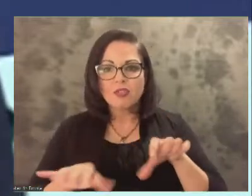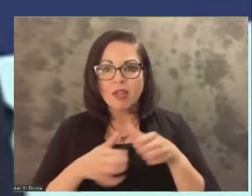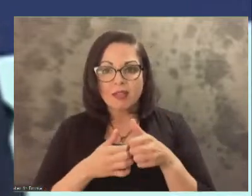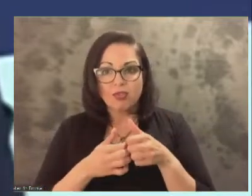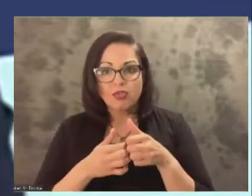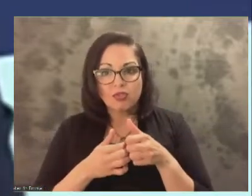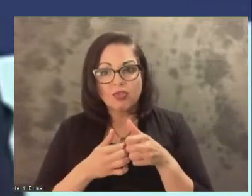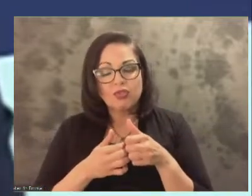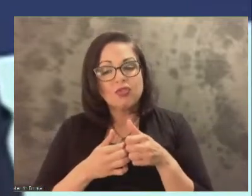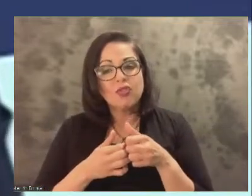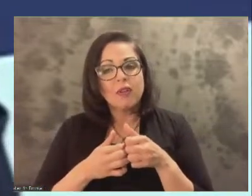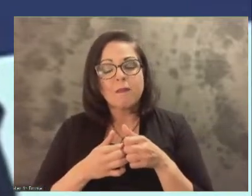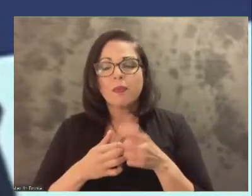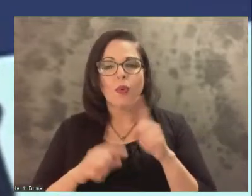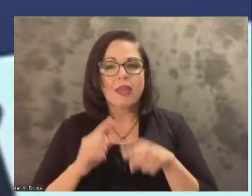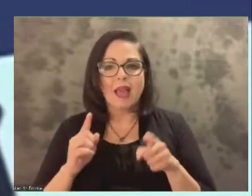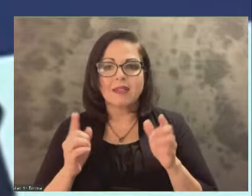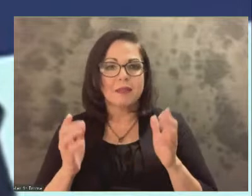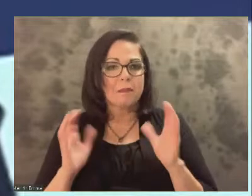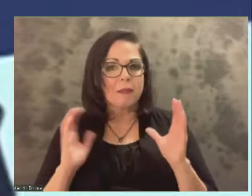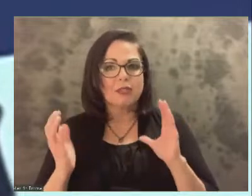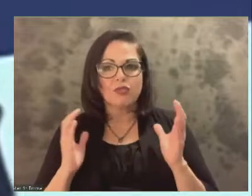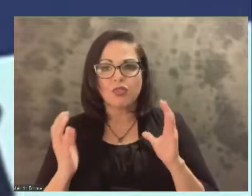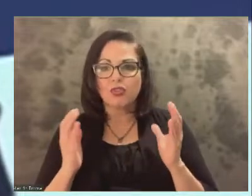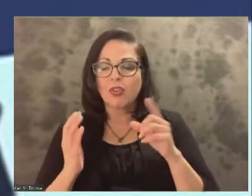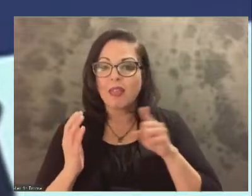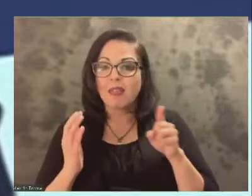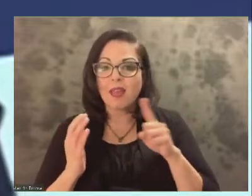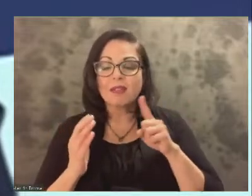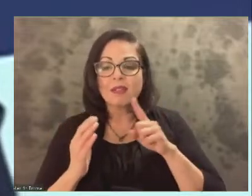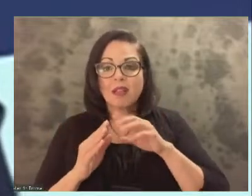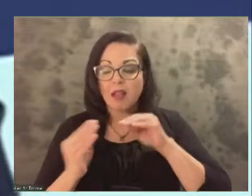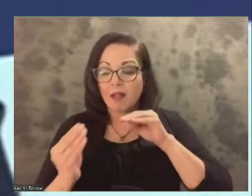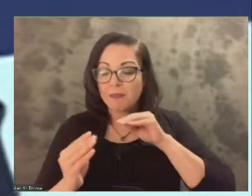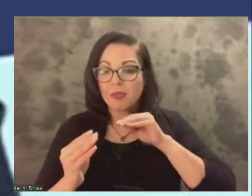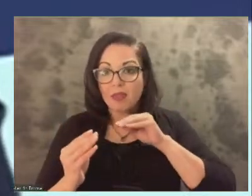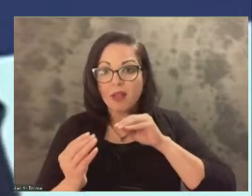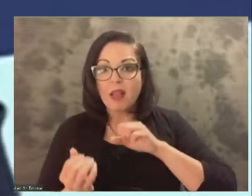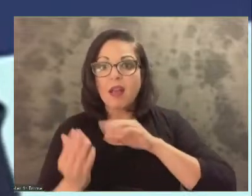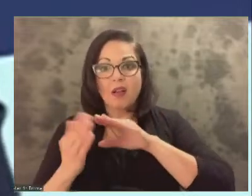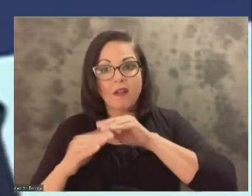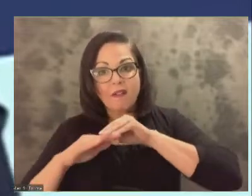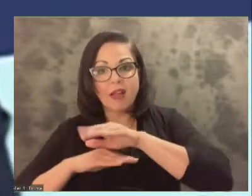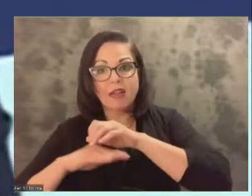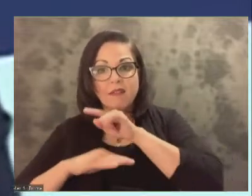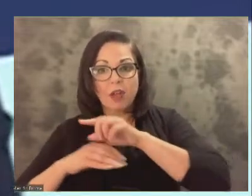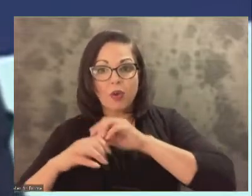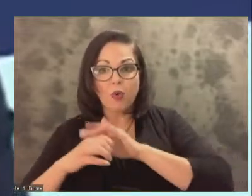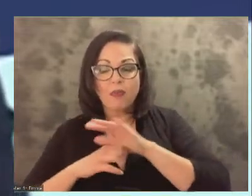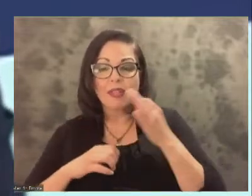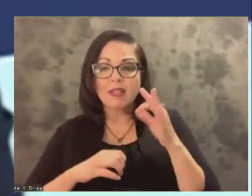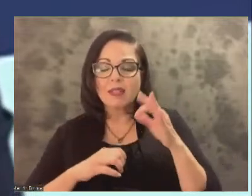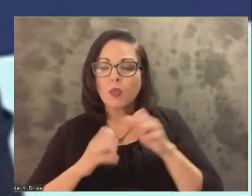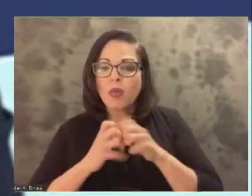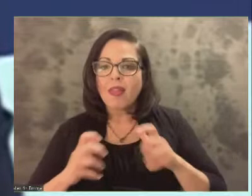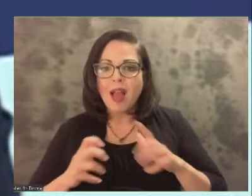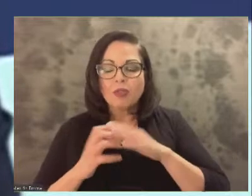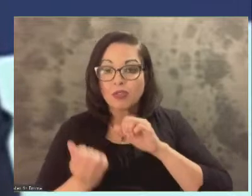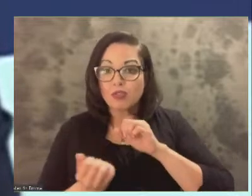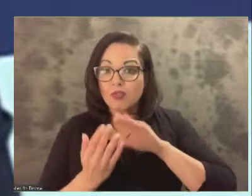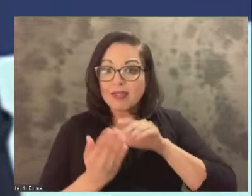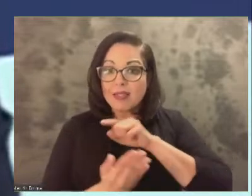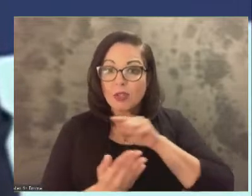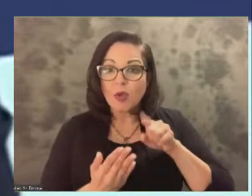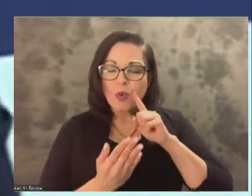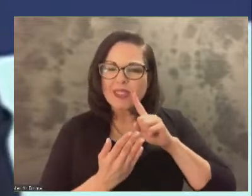And we cannot measure the impact, the effects of COVID-19 without directly addressing and acknowledging the deep roots of environmental injustice in our country.